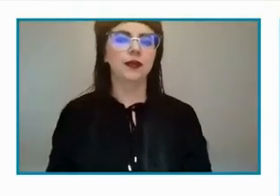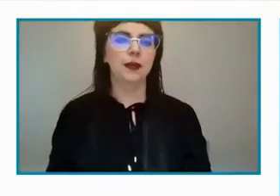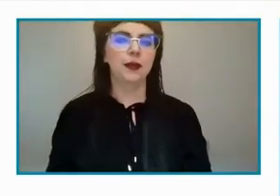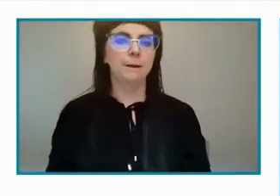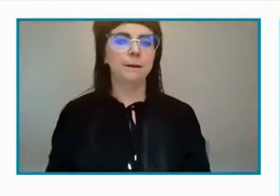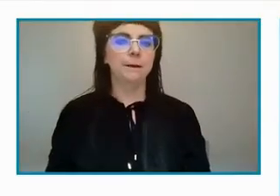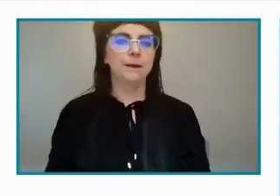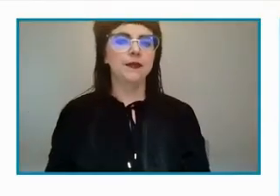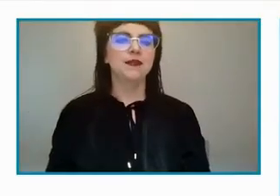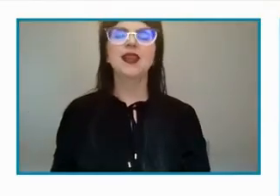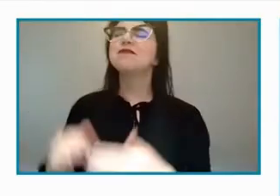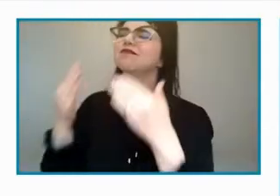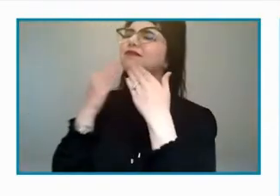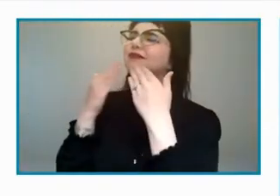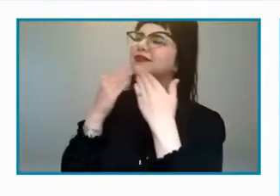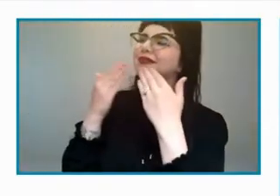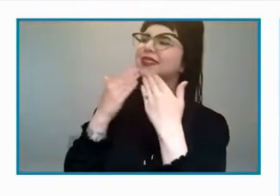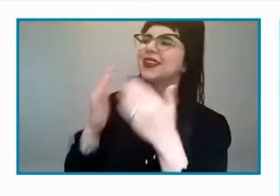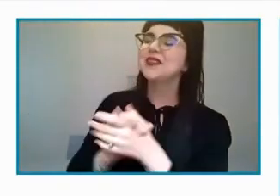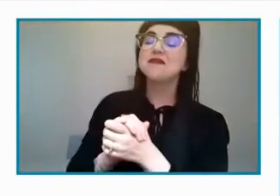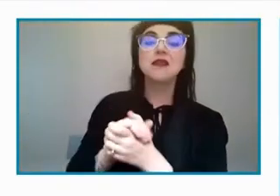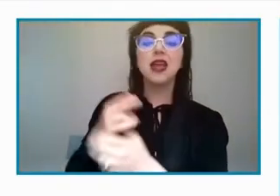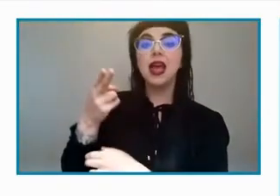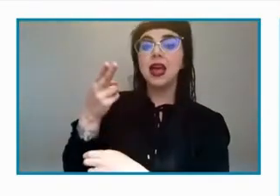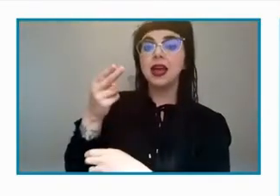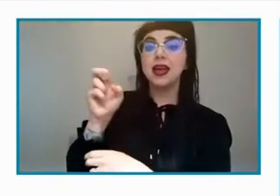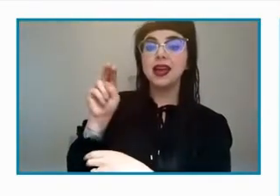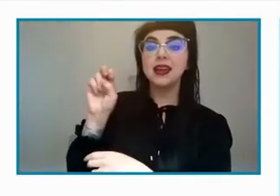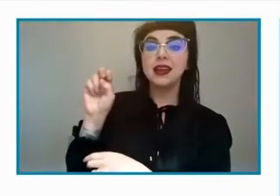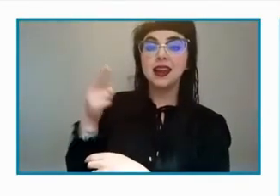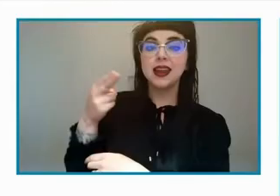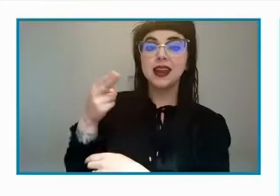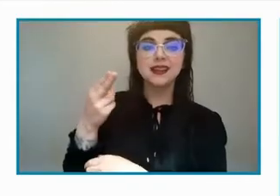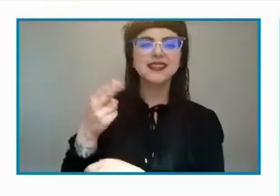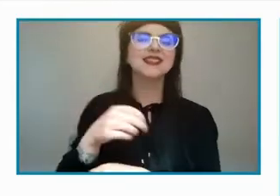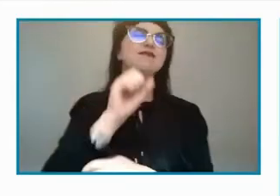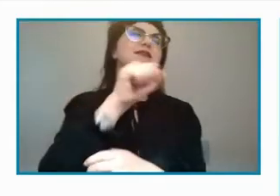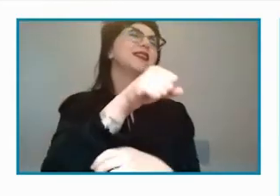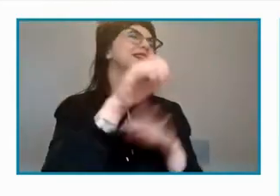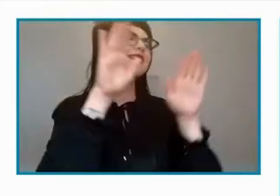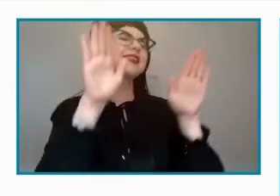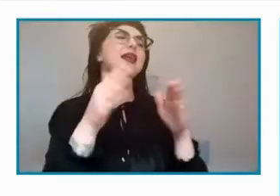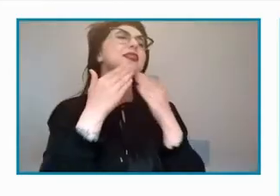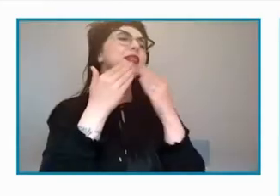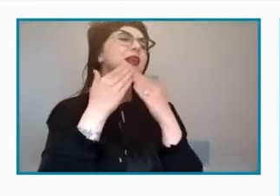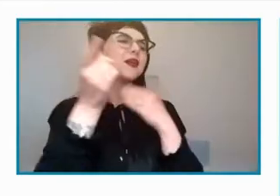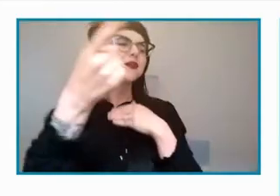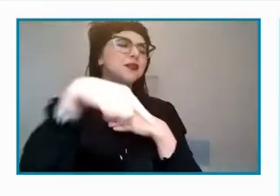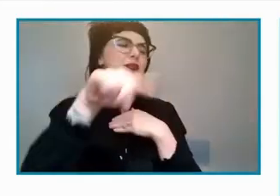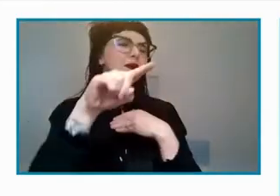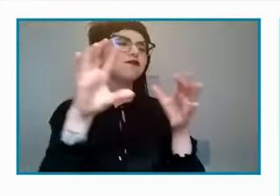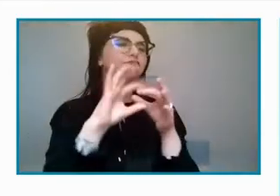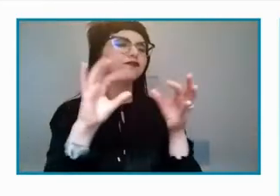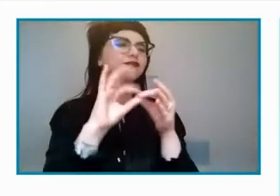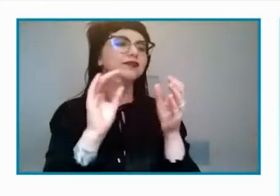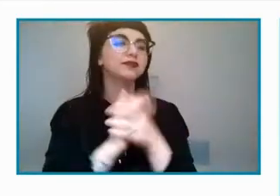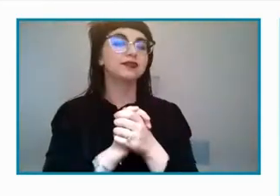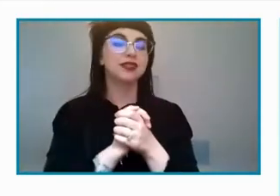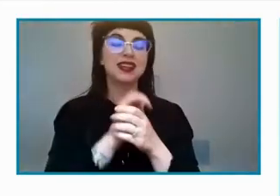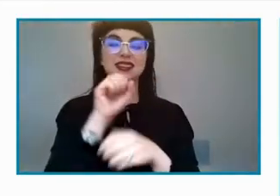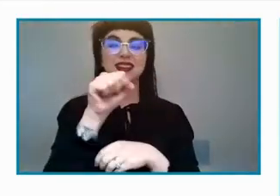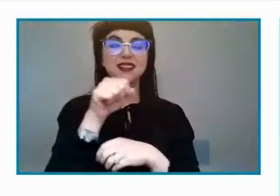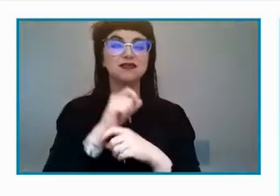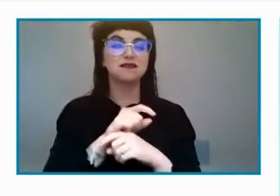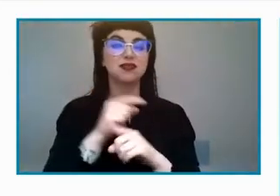Thank you, ladies. Hannah? Yeah, that's great. Thank you all so much. And you know, to that point, Denise,